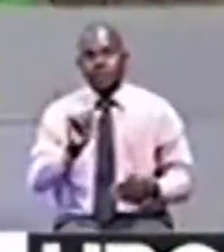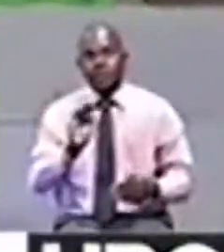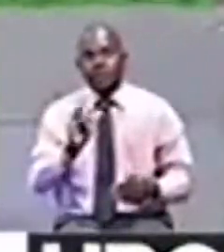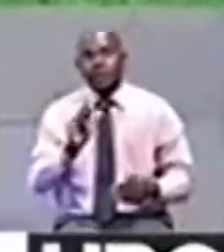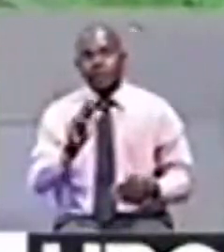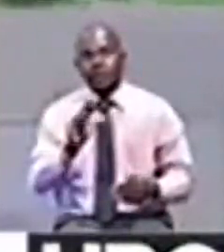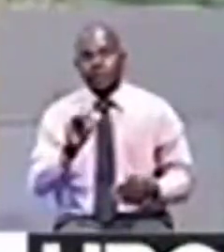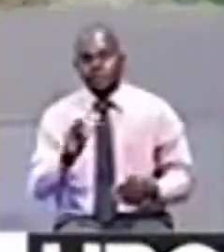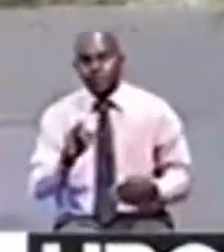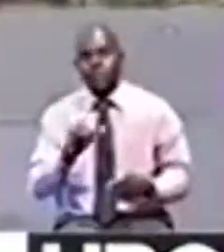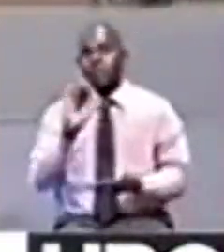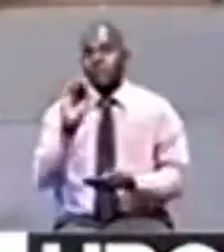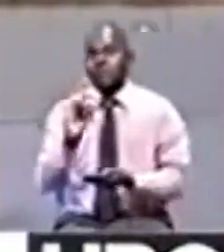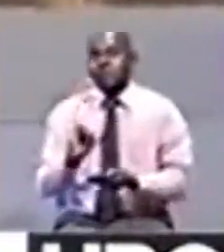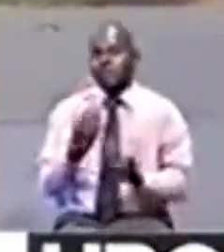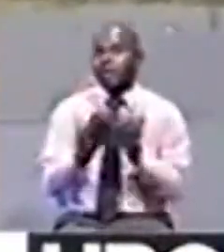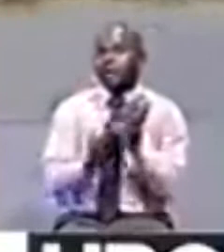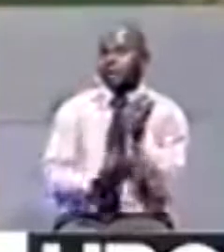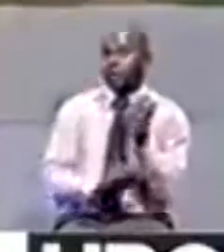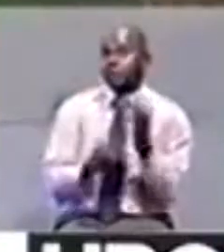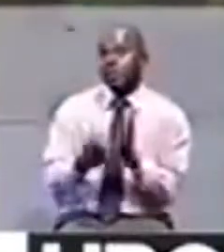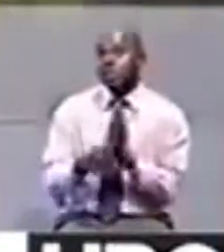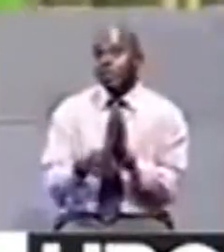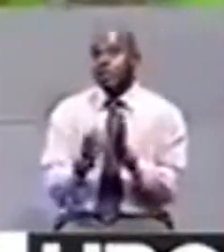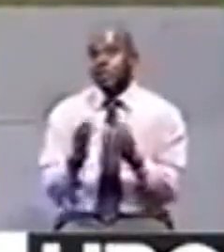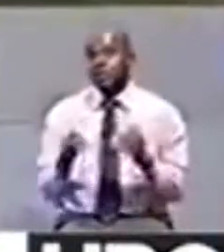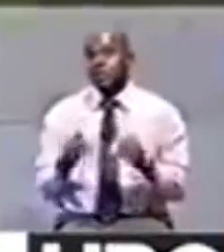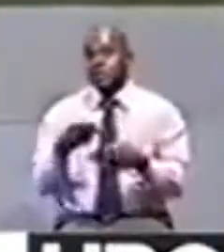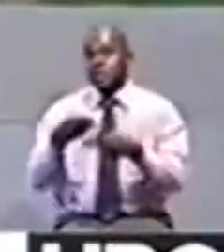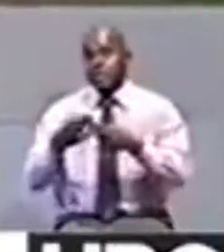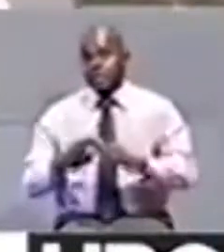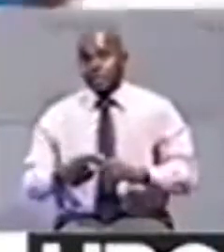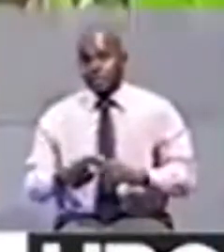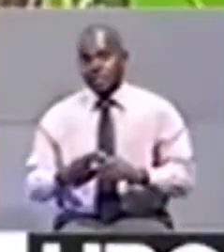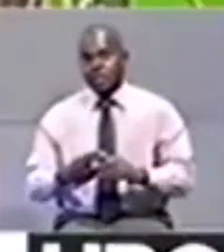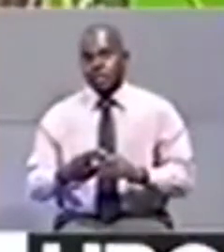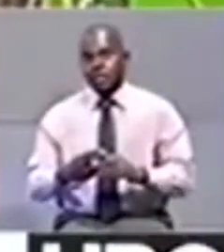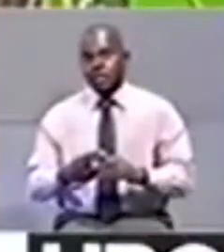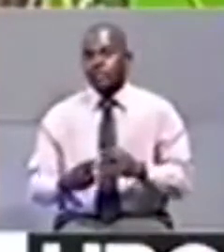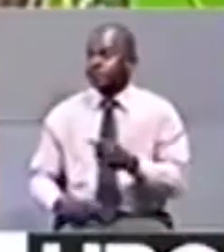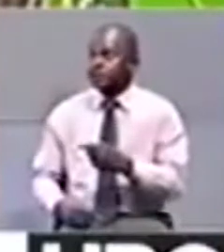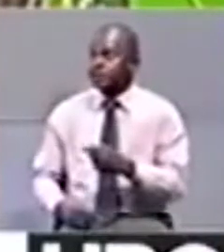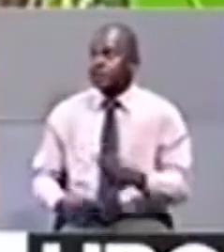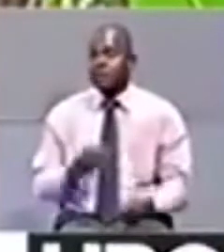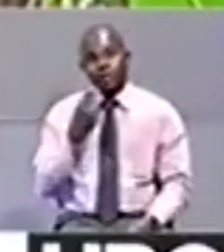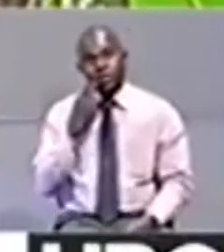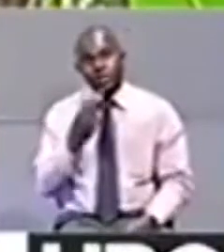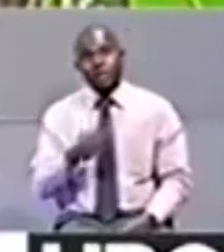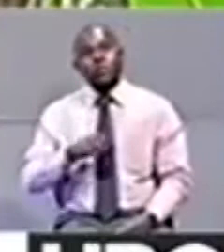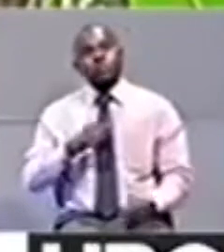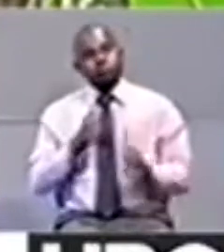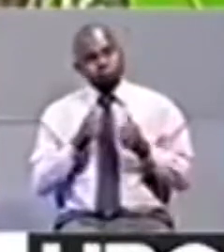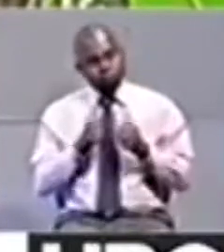initiative will reduce the problems communities face in accessing loans from money lenders. But here you will be confirmed